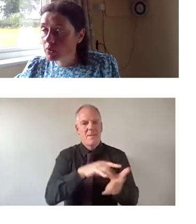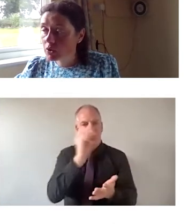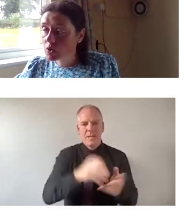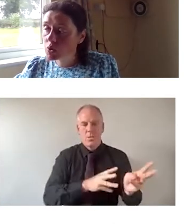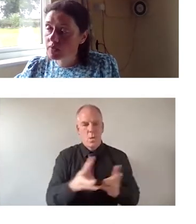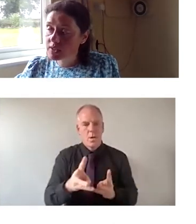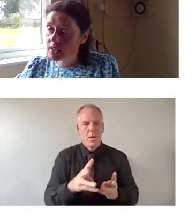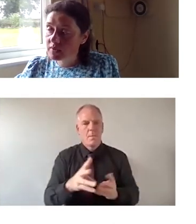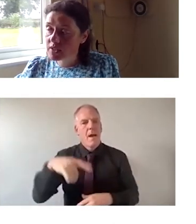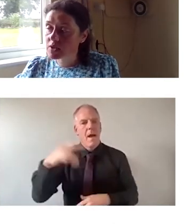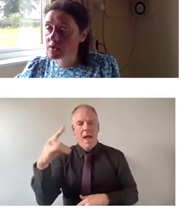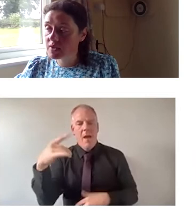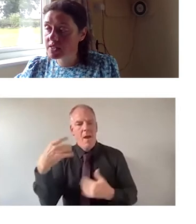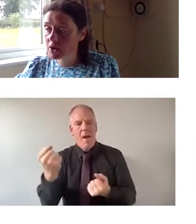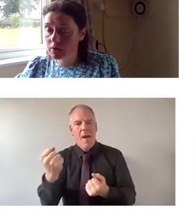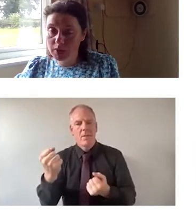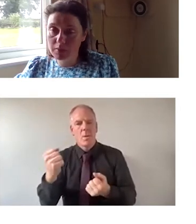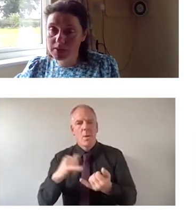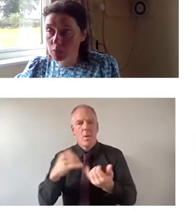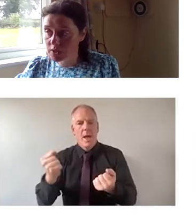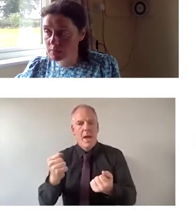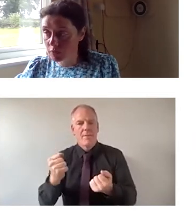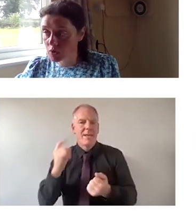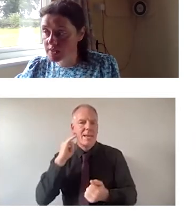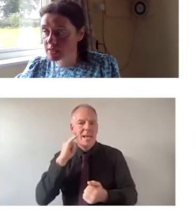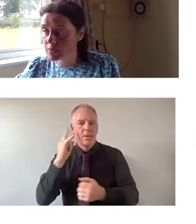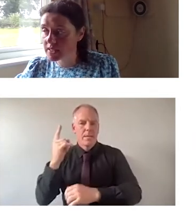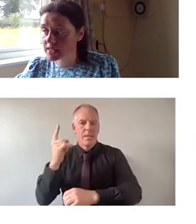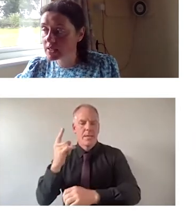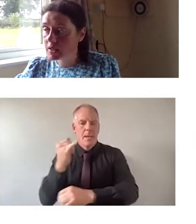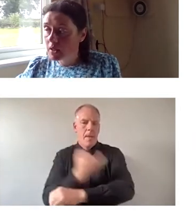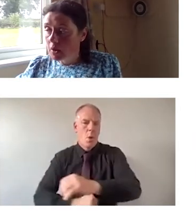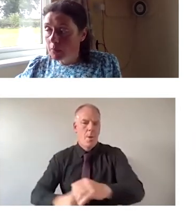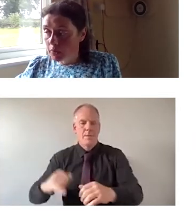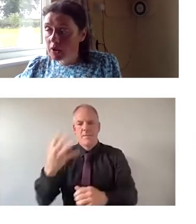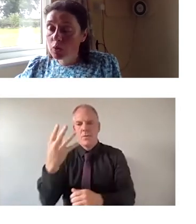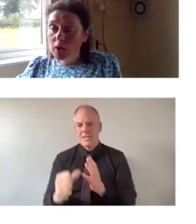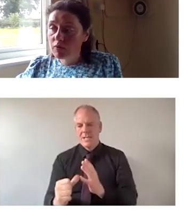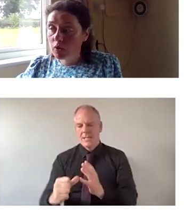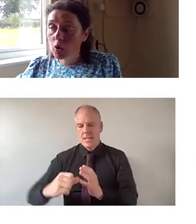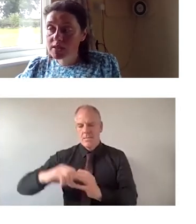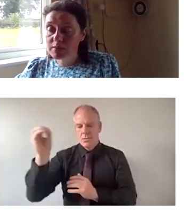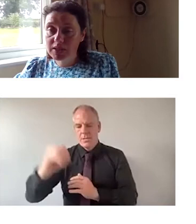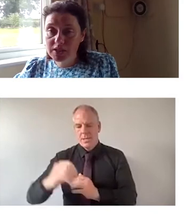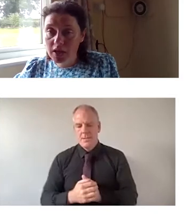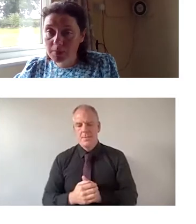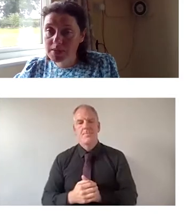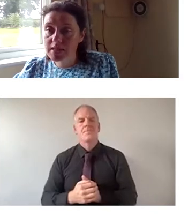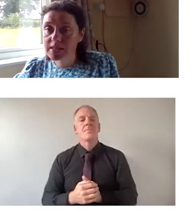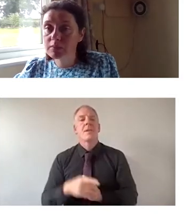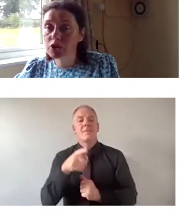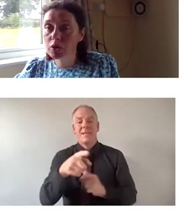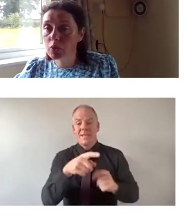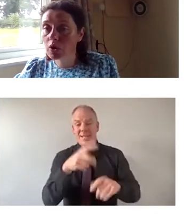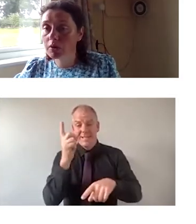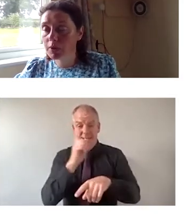it's higher among those who have a deafness or a serious hearing impairment, which is about 46%. But either way, for all disability types,